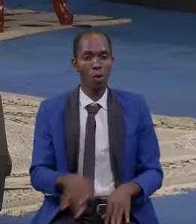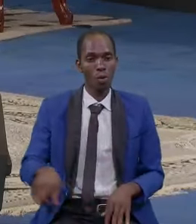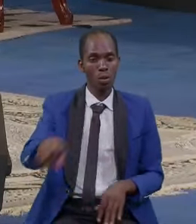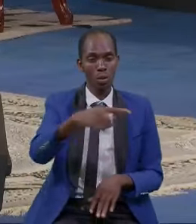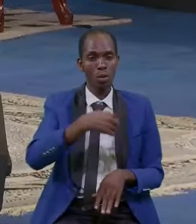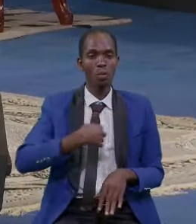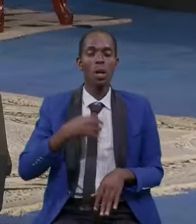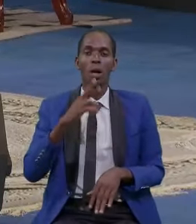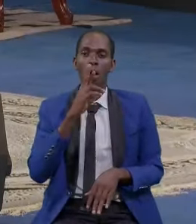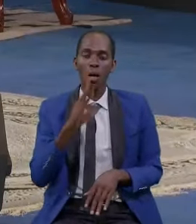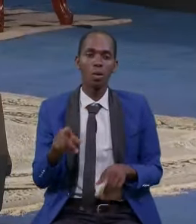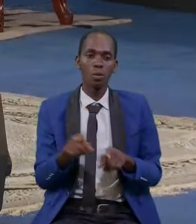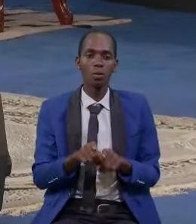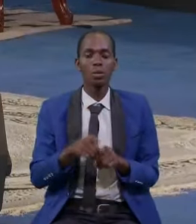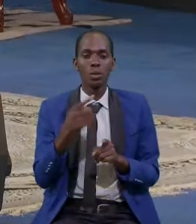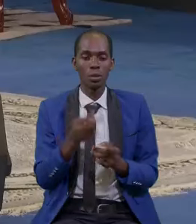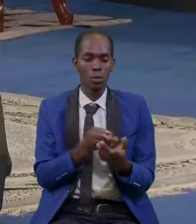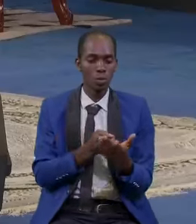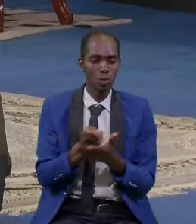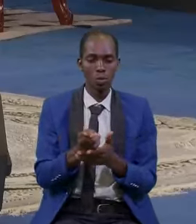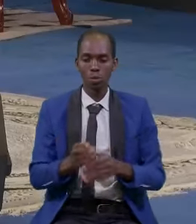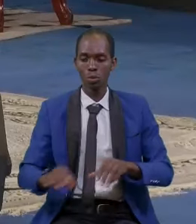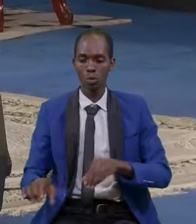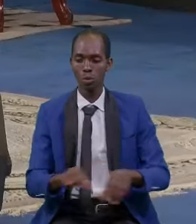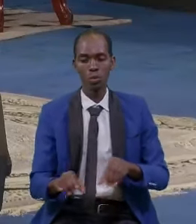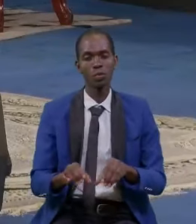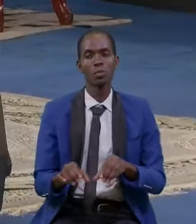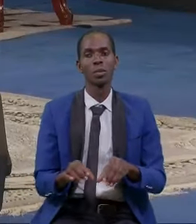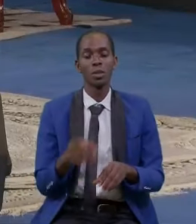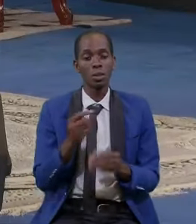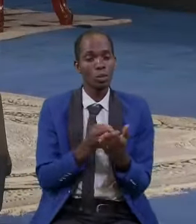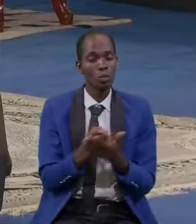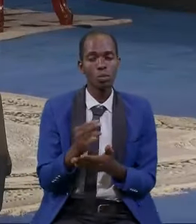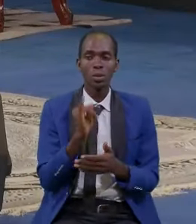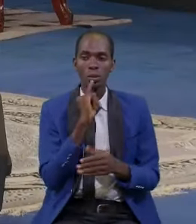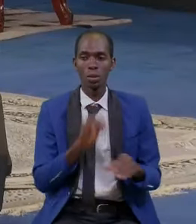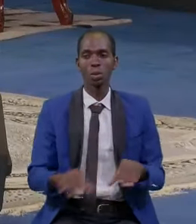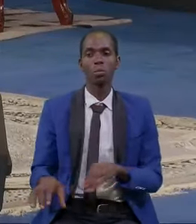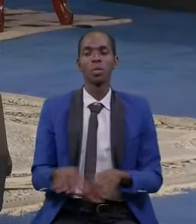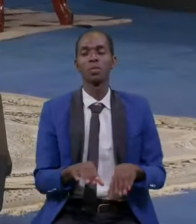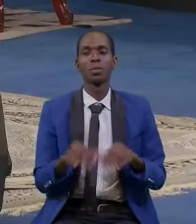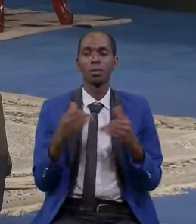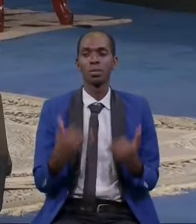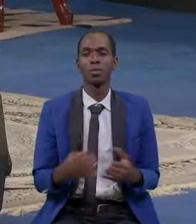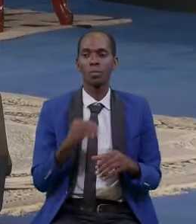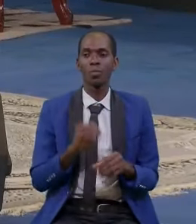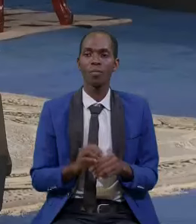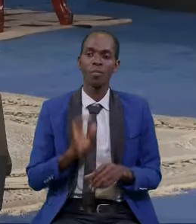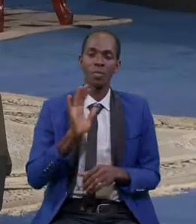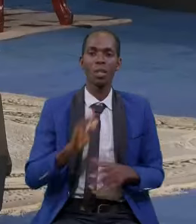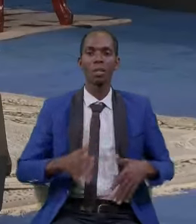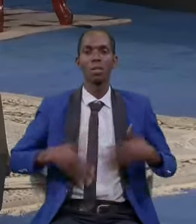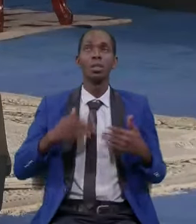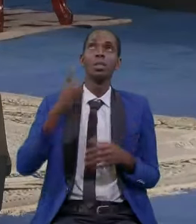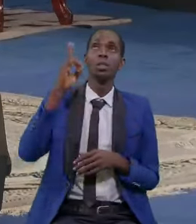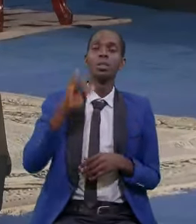truth performed. The truth is performed now in their lives. He is a Passover.